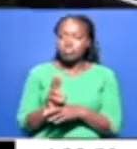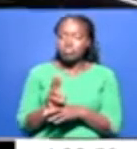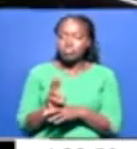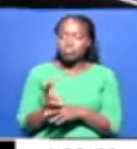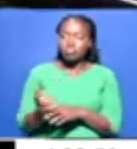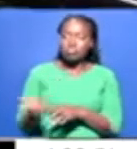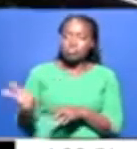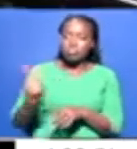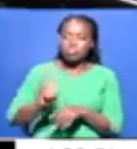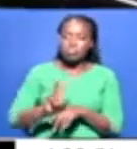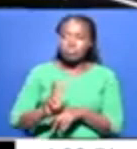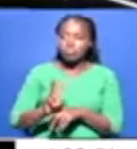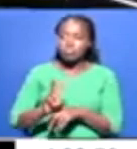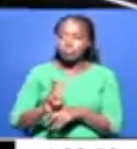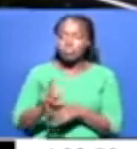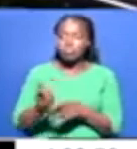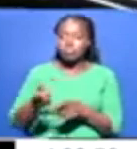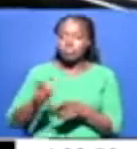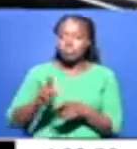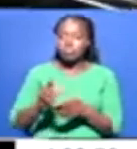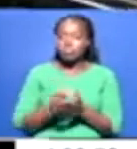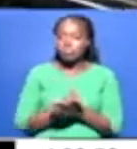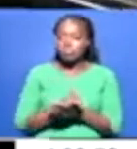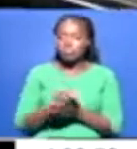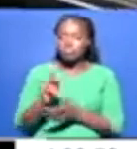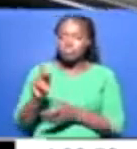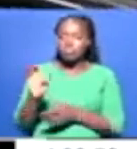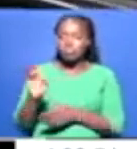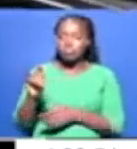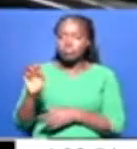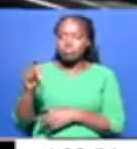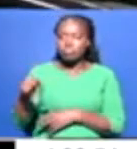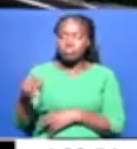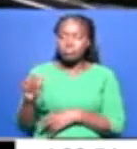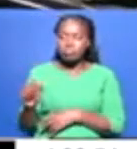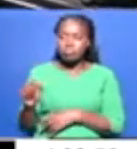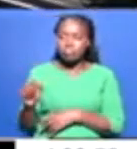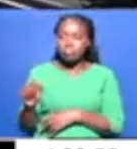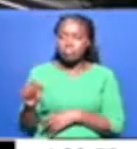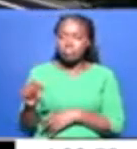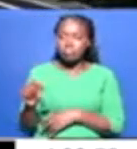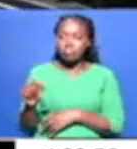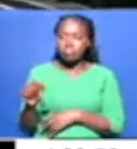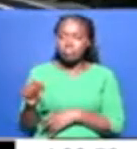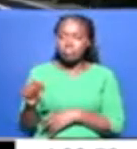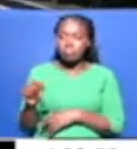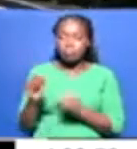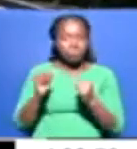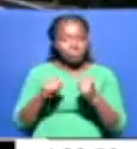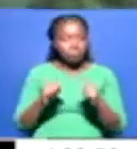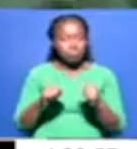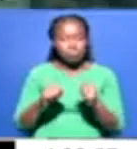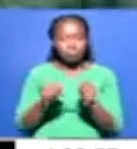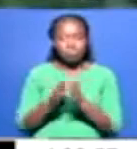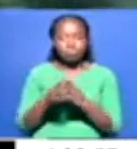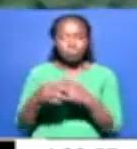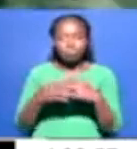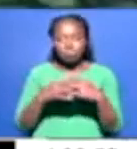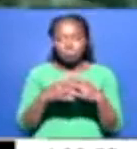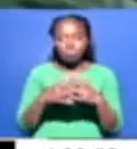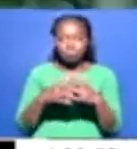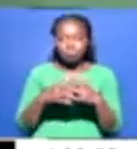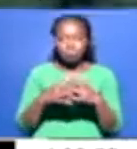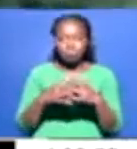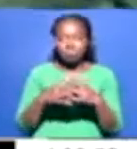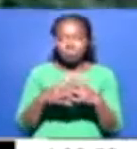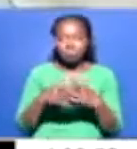of teas. The Kenya Tea Packers Limited, KTEPA, says it is closing in on a deal with an American-based retail franchise that